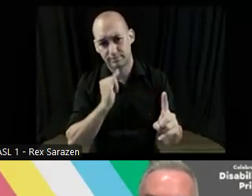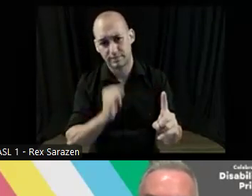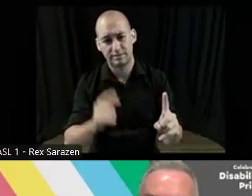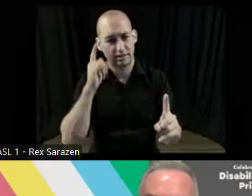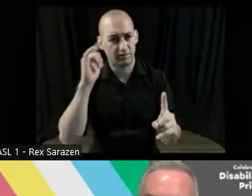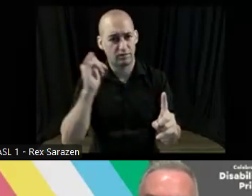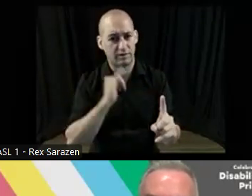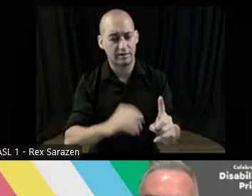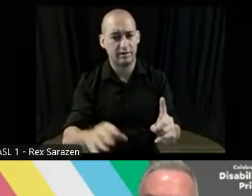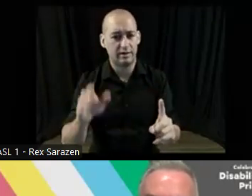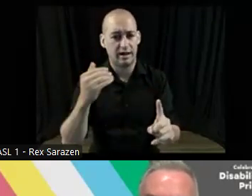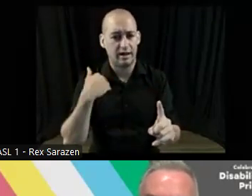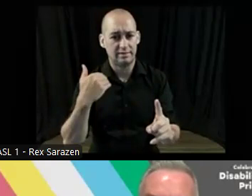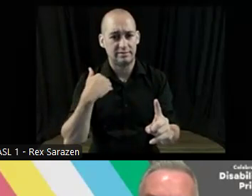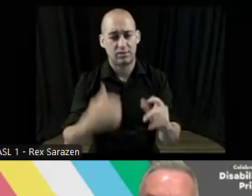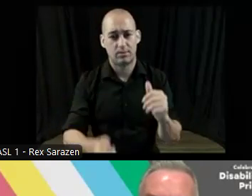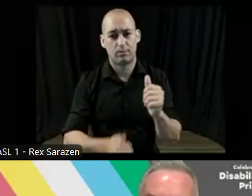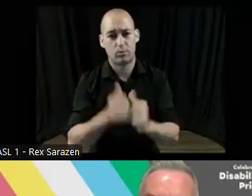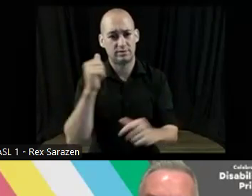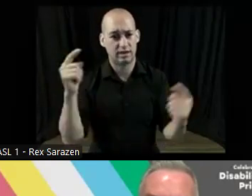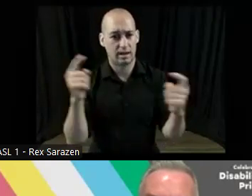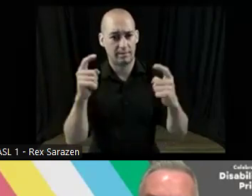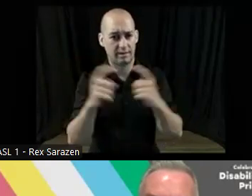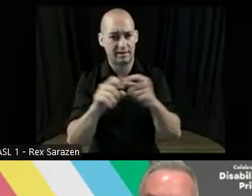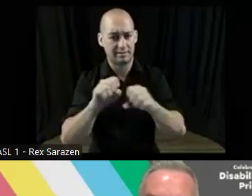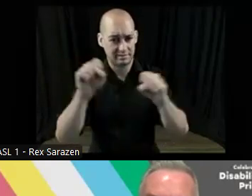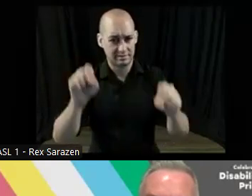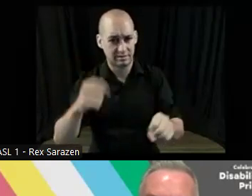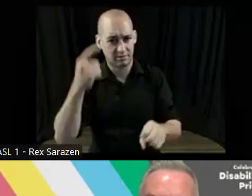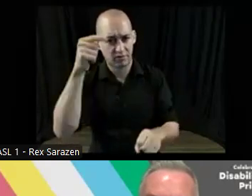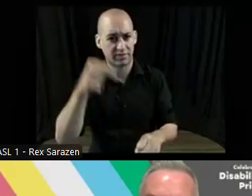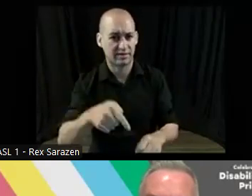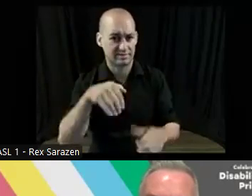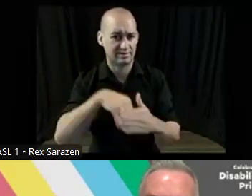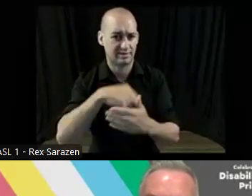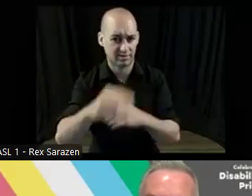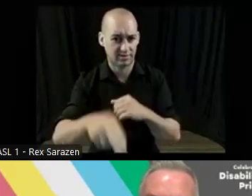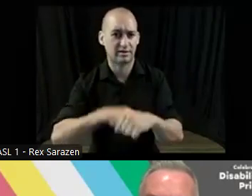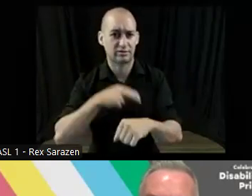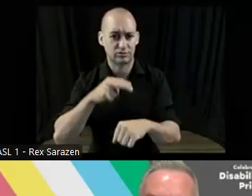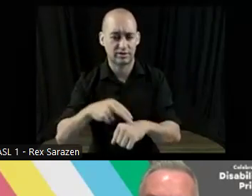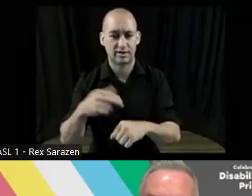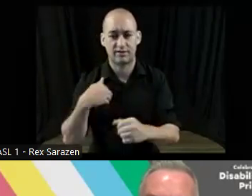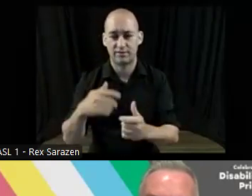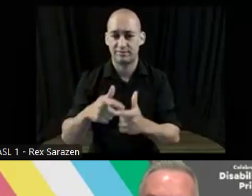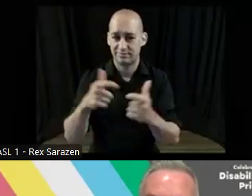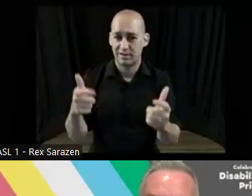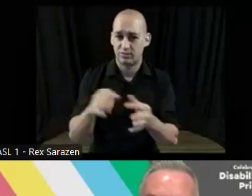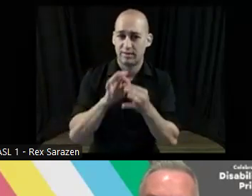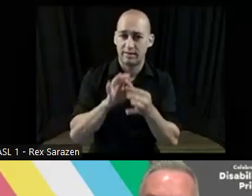California has the most complicated system for this in the nation. And that has a large part to do with the fact